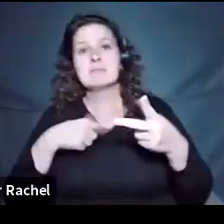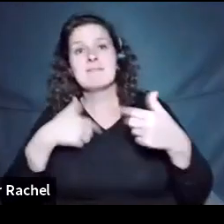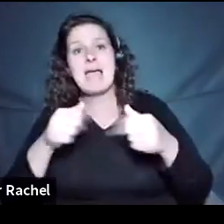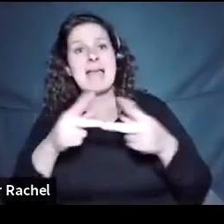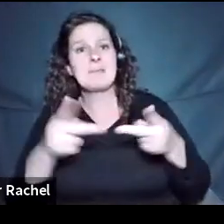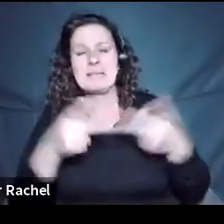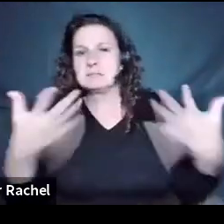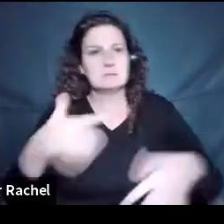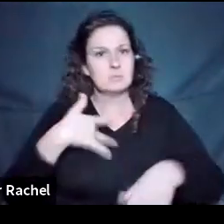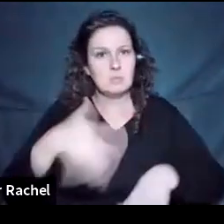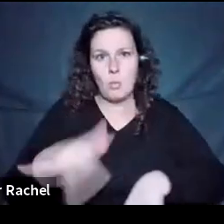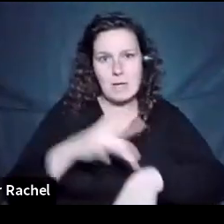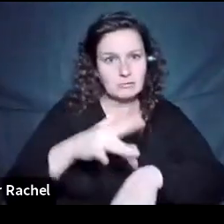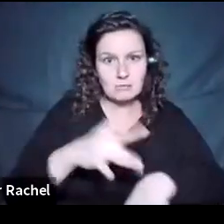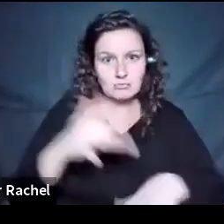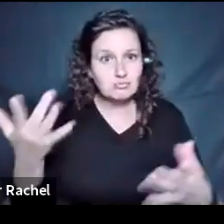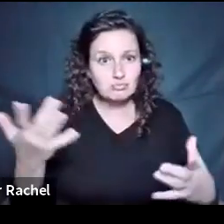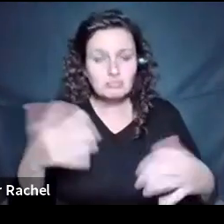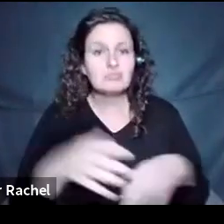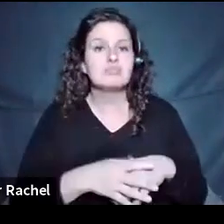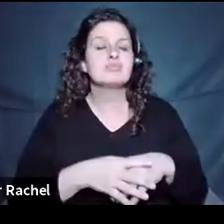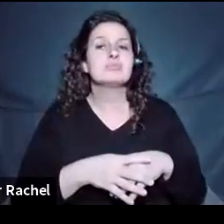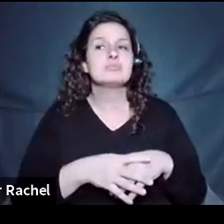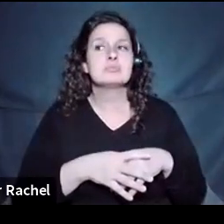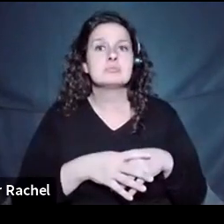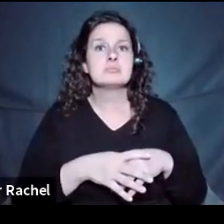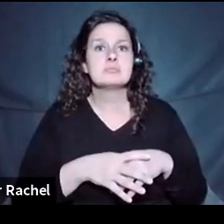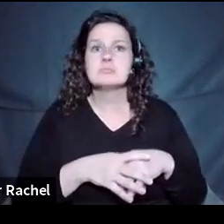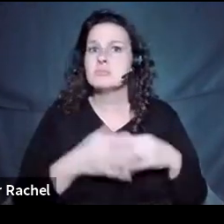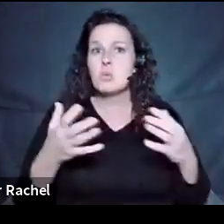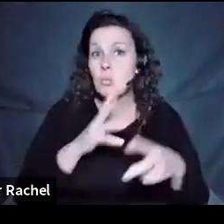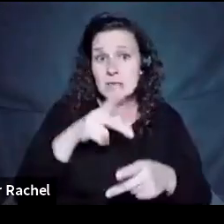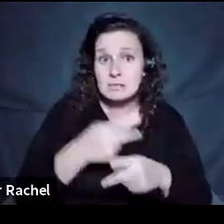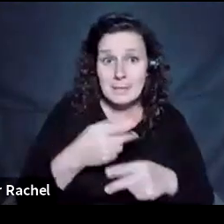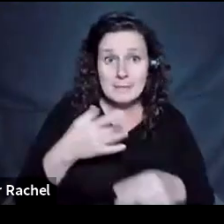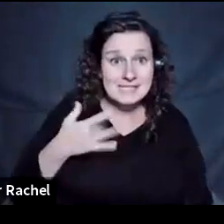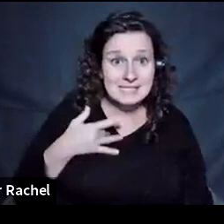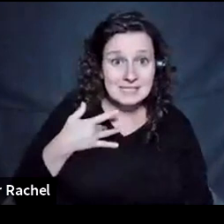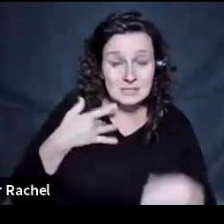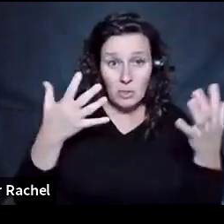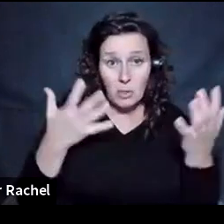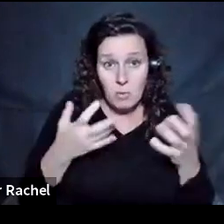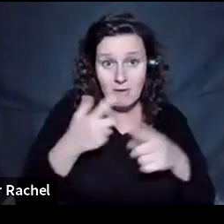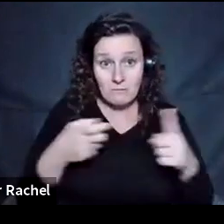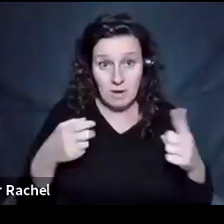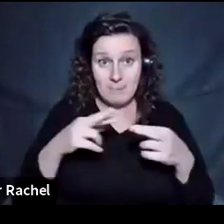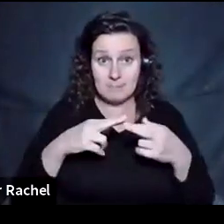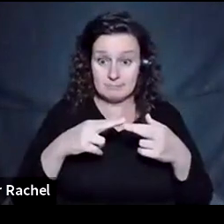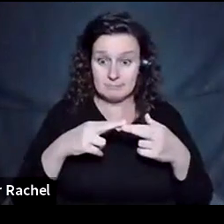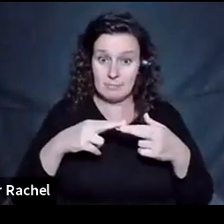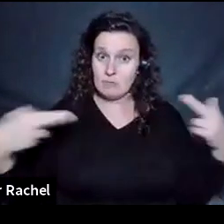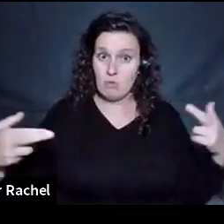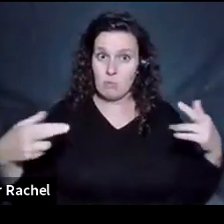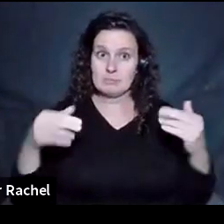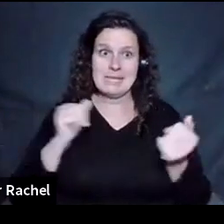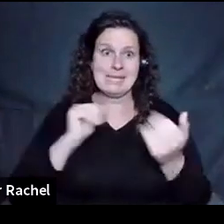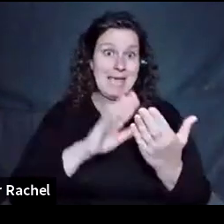be touched? What is the type of sensation they're looking for out of the encounter that we're